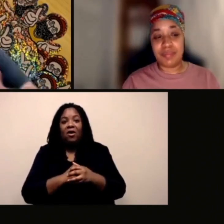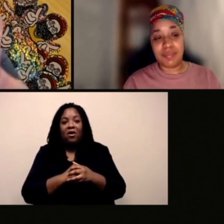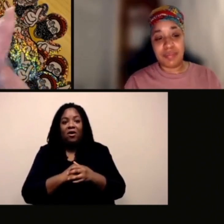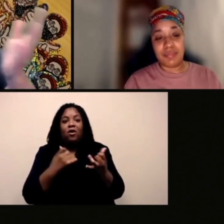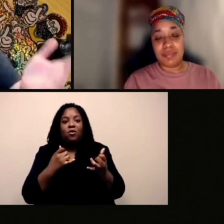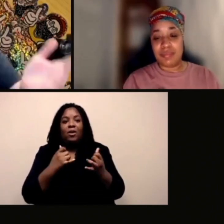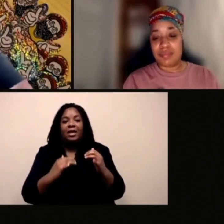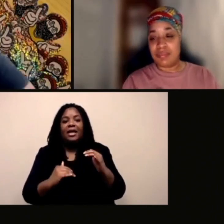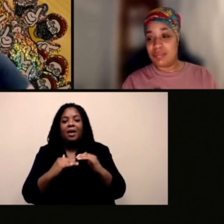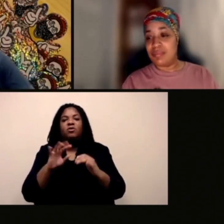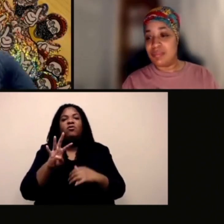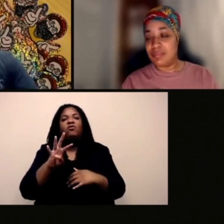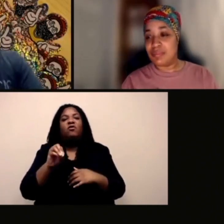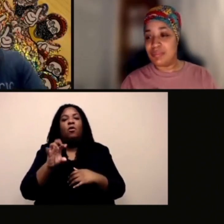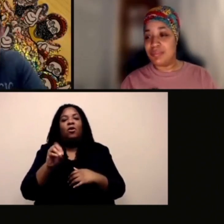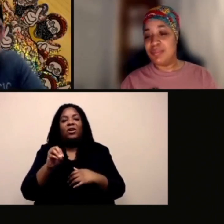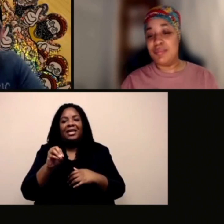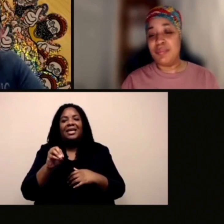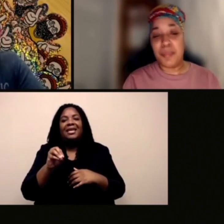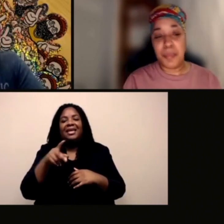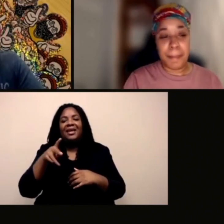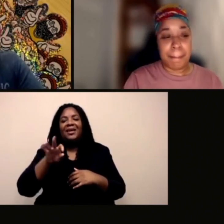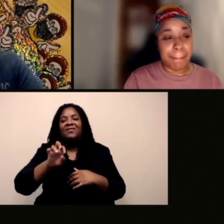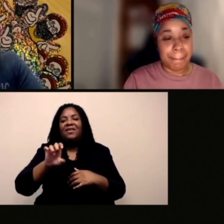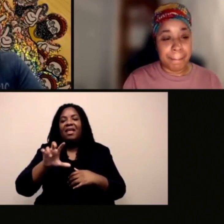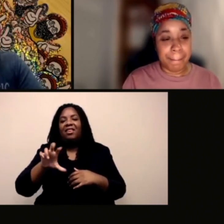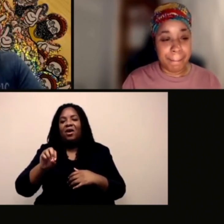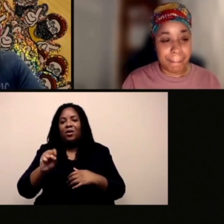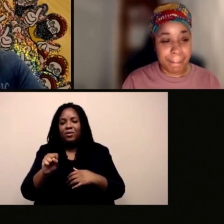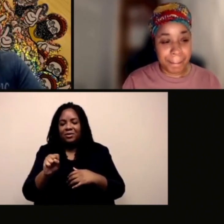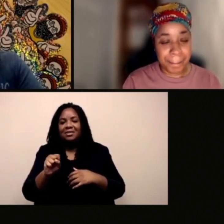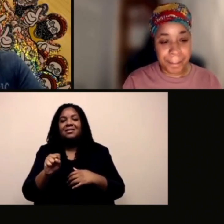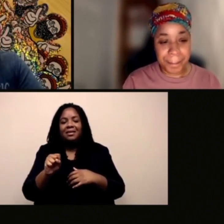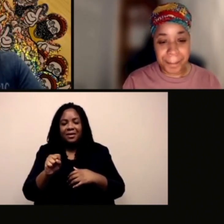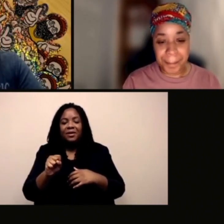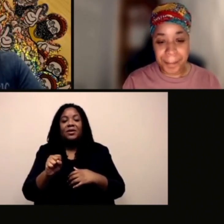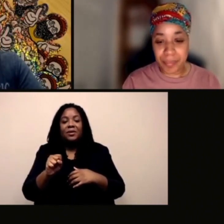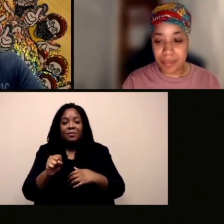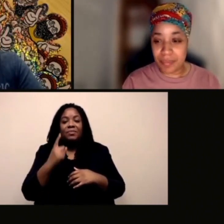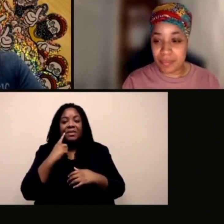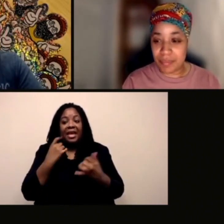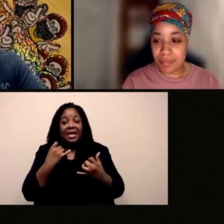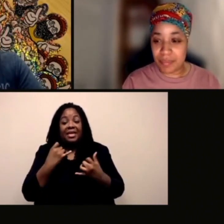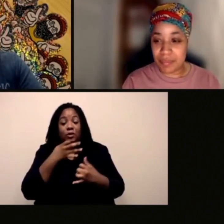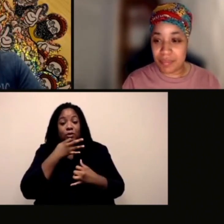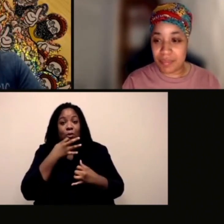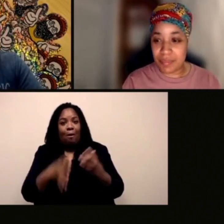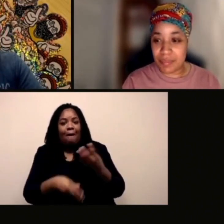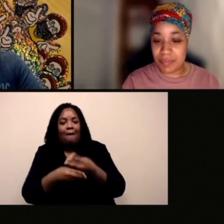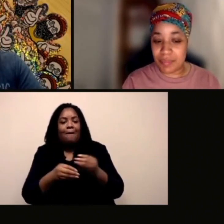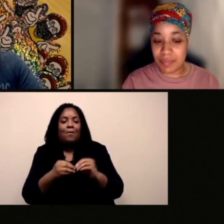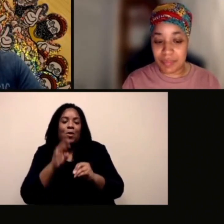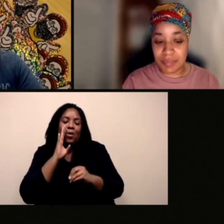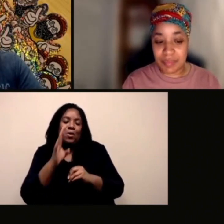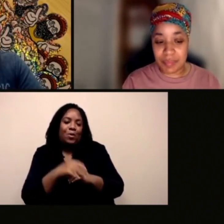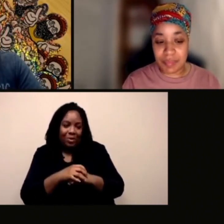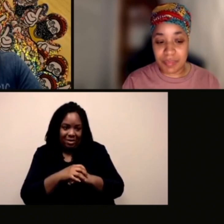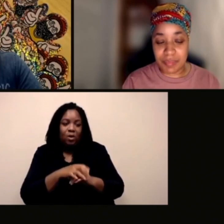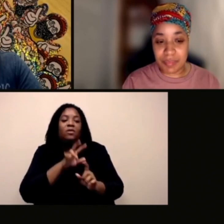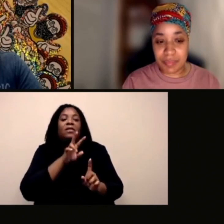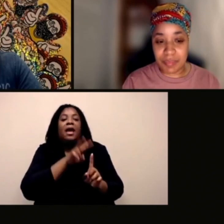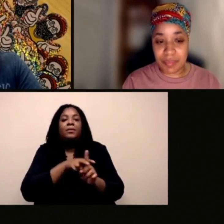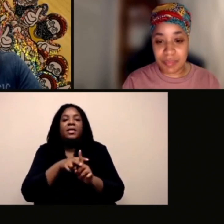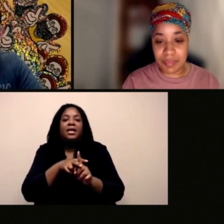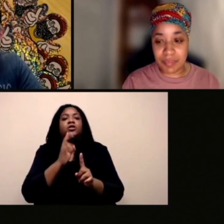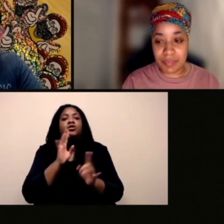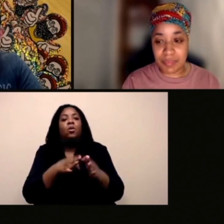to 40 fellows and are in the midst of gaining more. So applications are now open. We'll talk